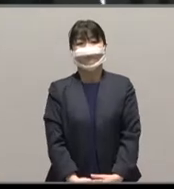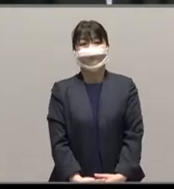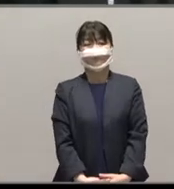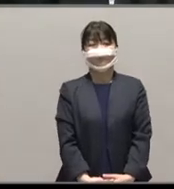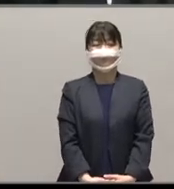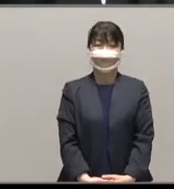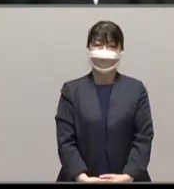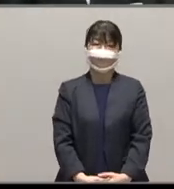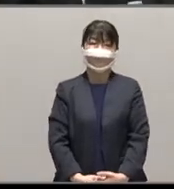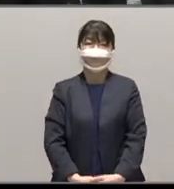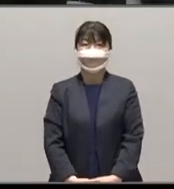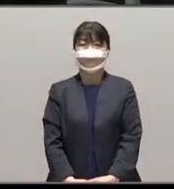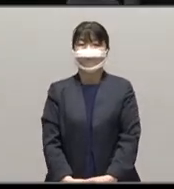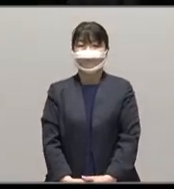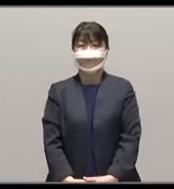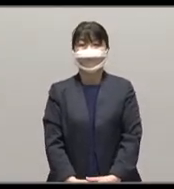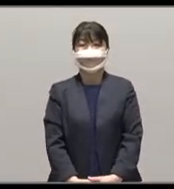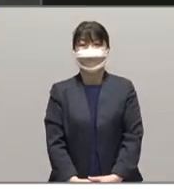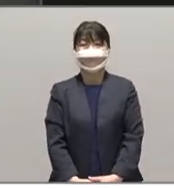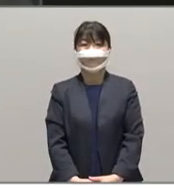too.